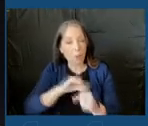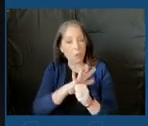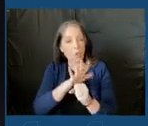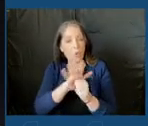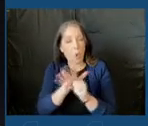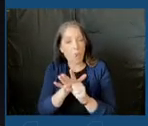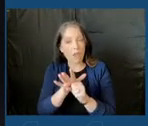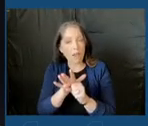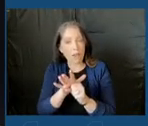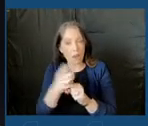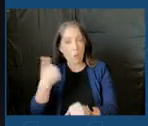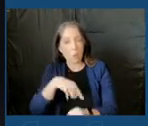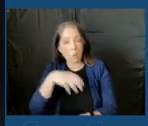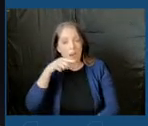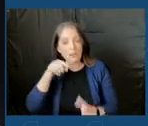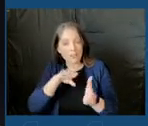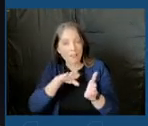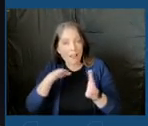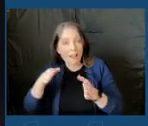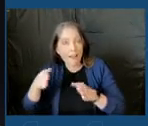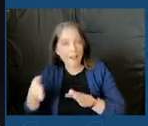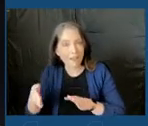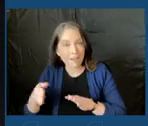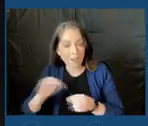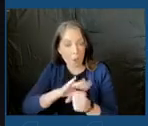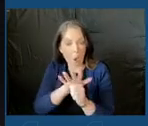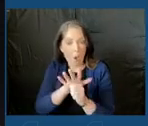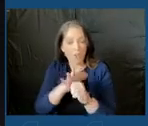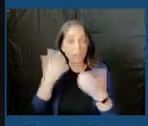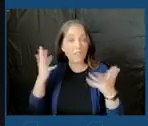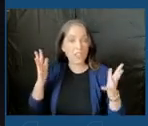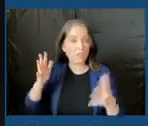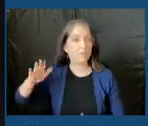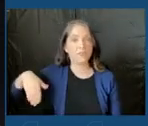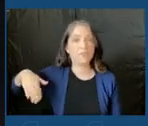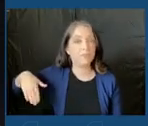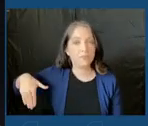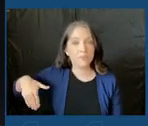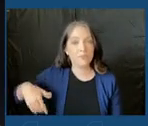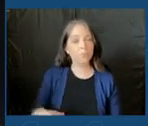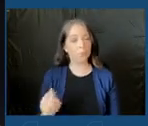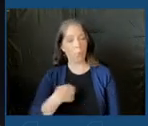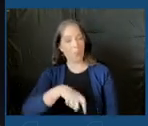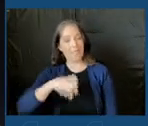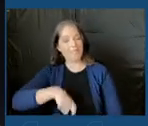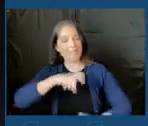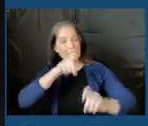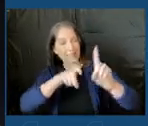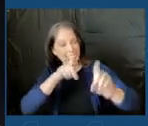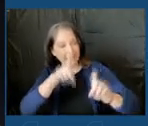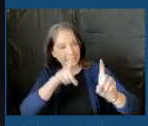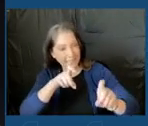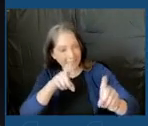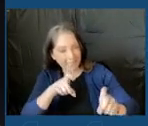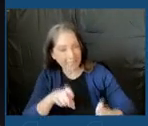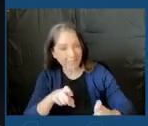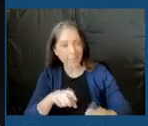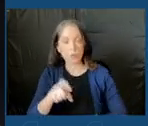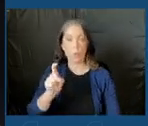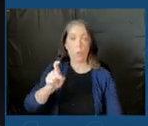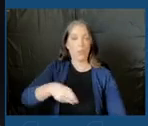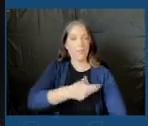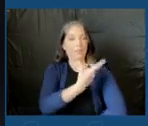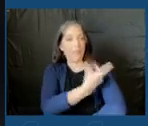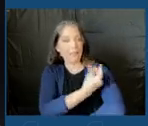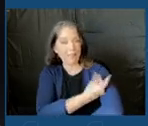not over. And the need for testing, the need for vaccination is not over. It is out